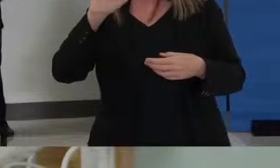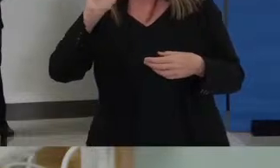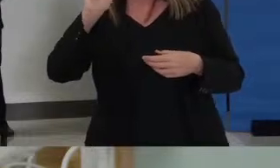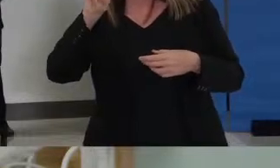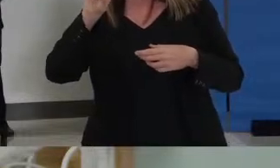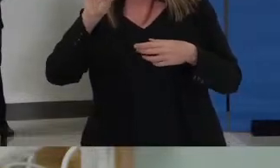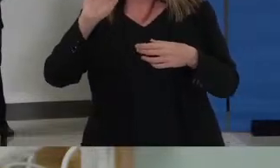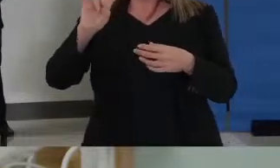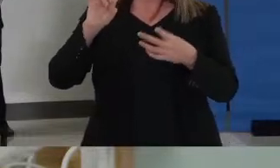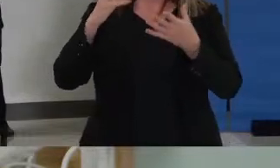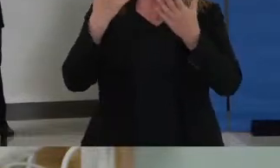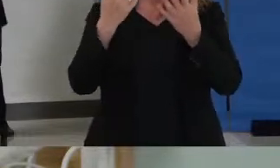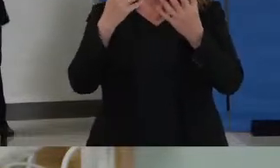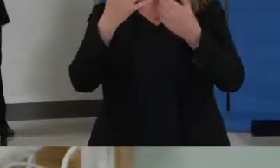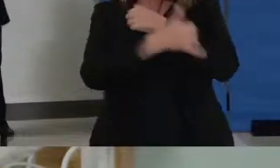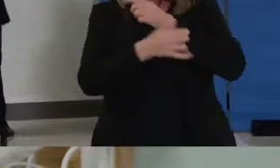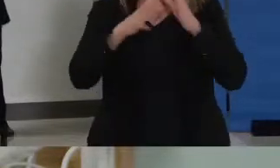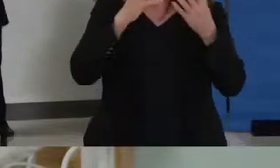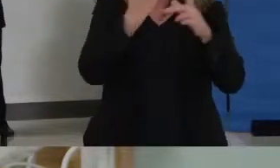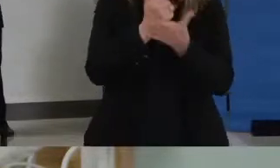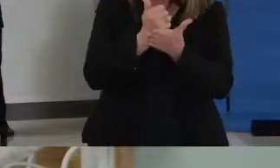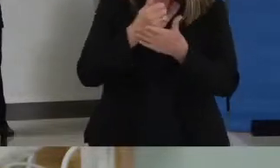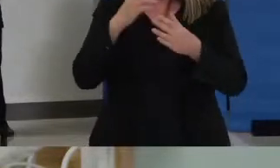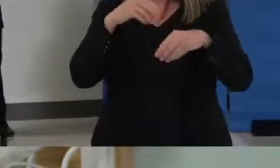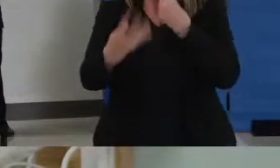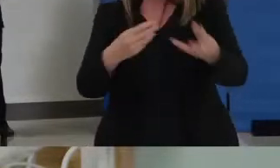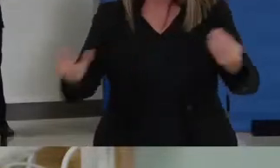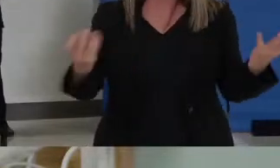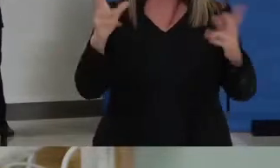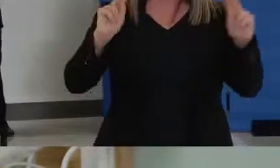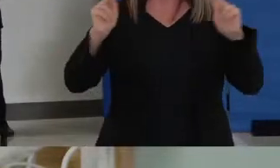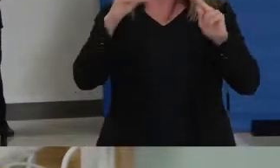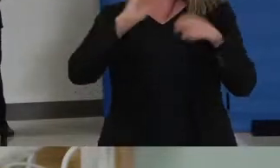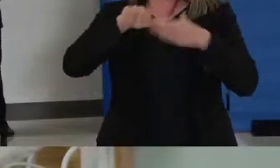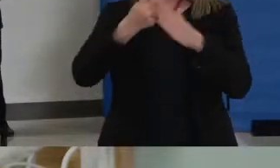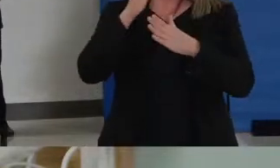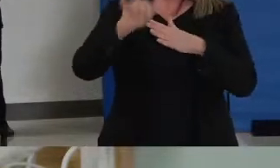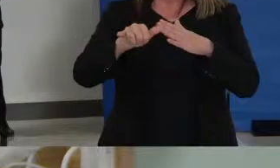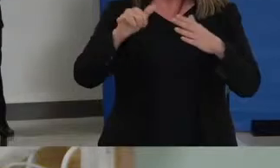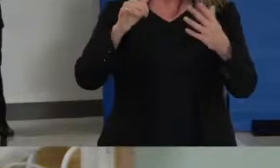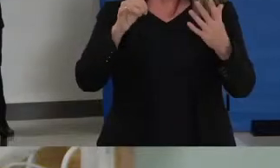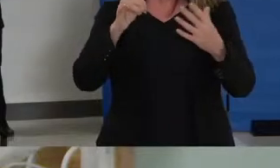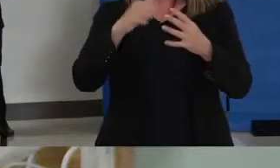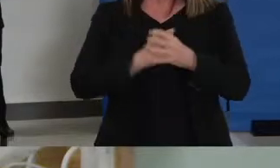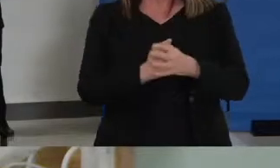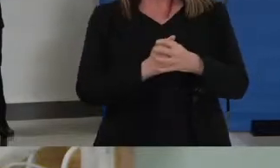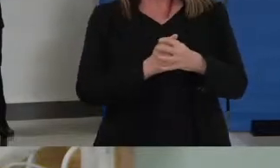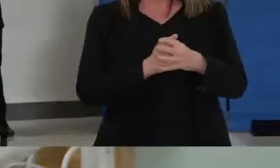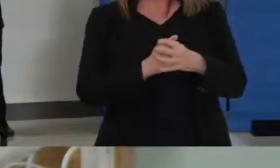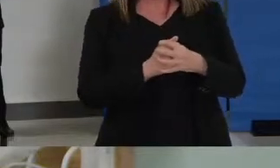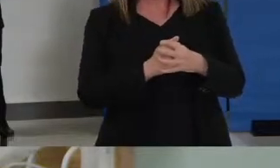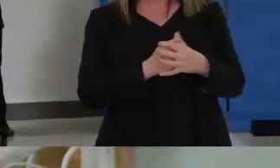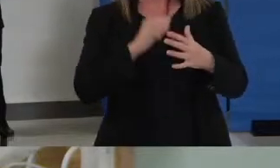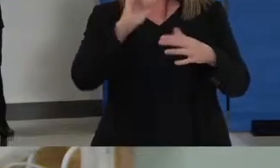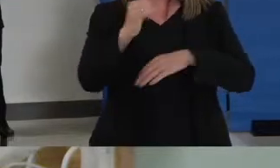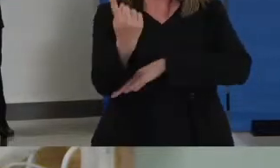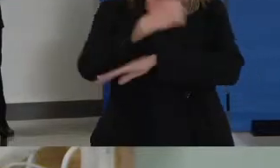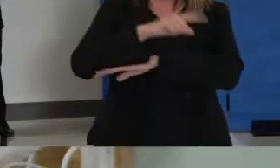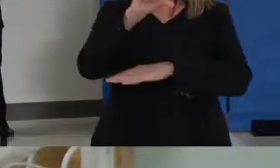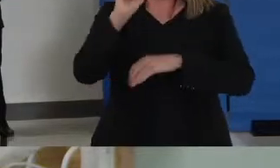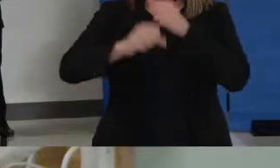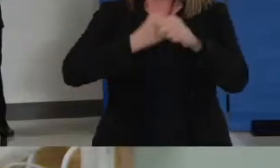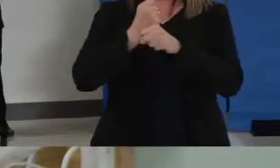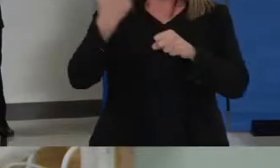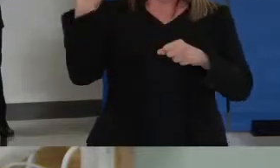does for individuals. All of that coming since that day 20 years ago when